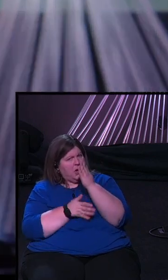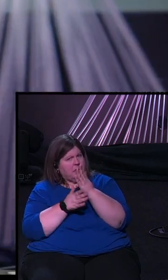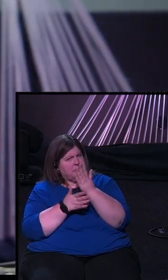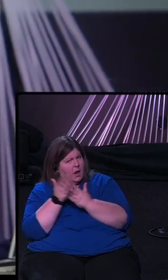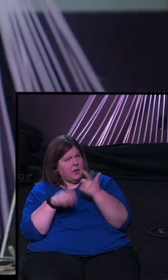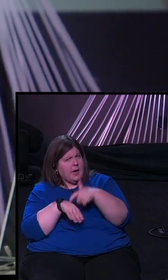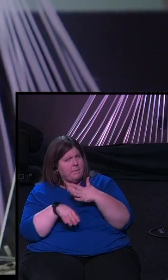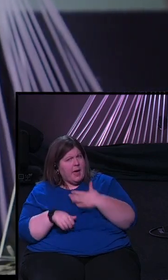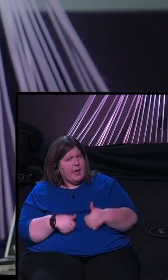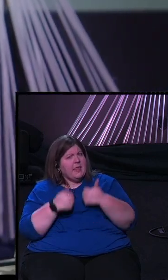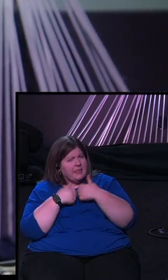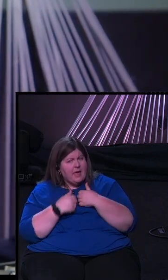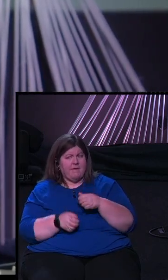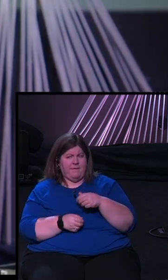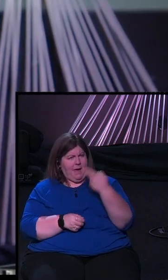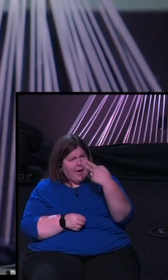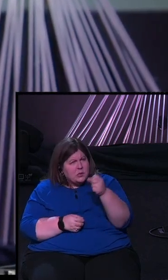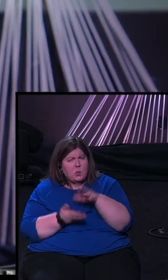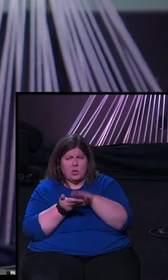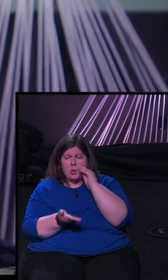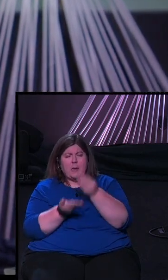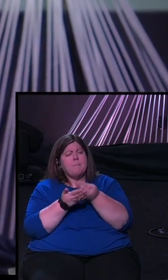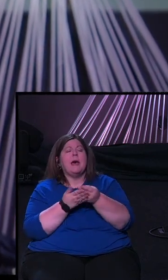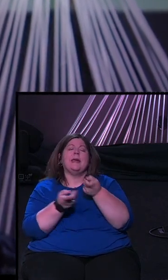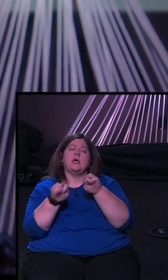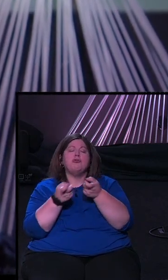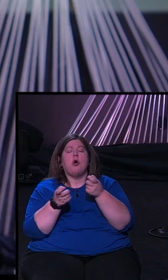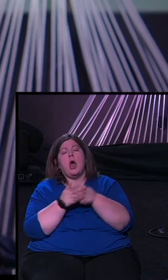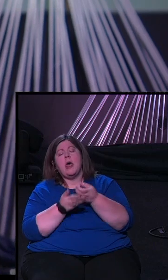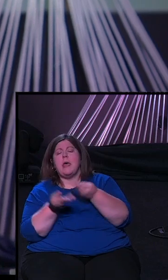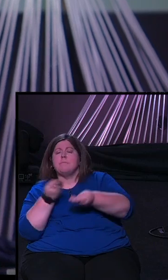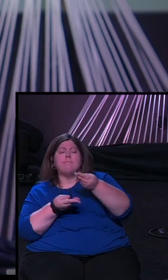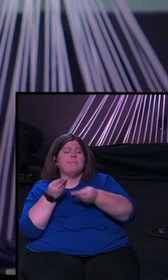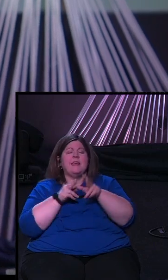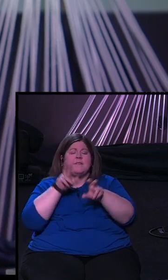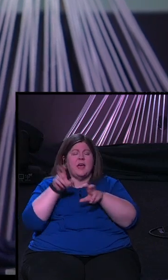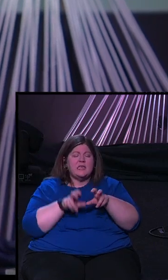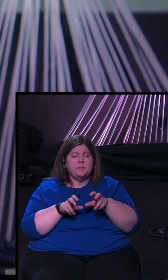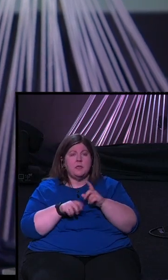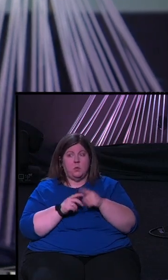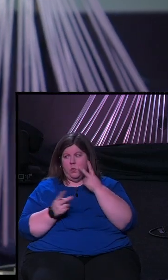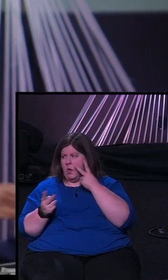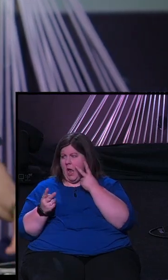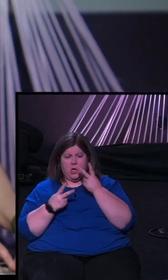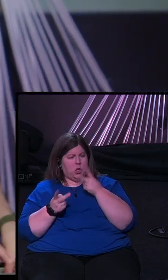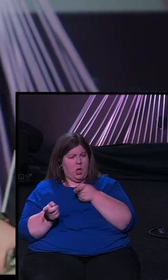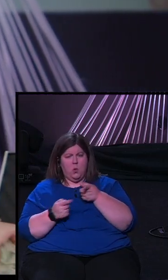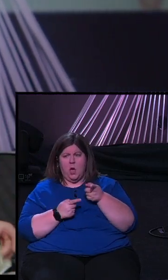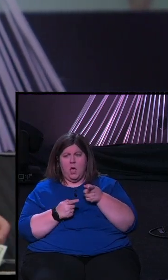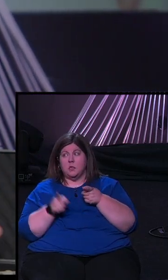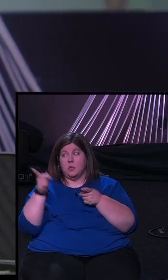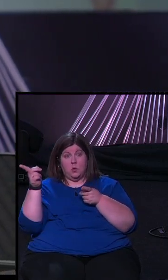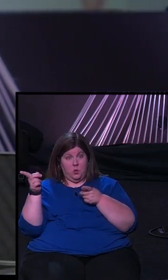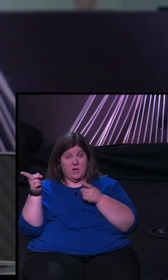learning about money and stewardship and finances, and then economics and investments and all that. What I saw was when this becomes a